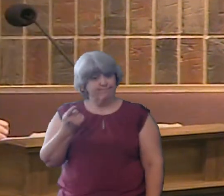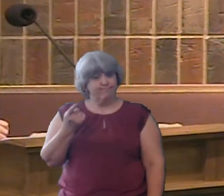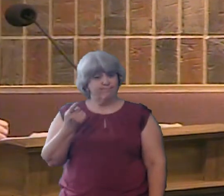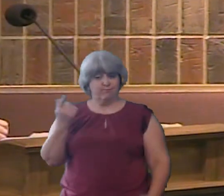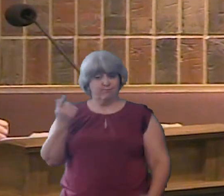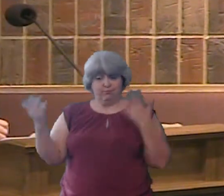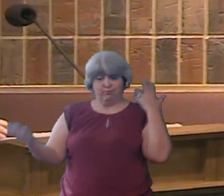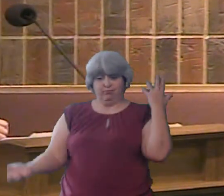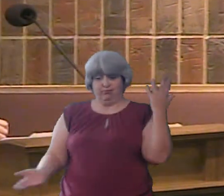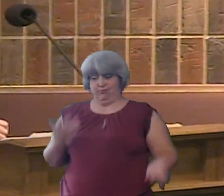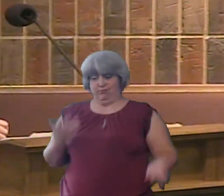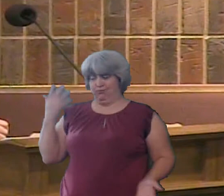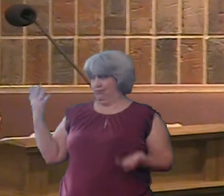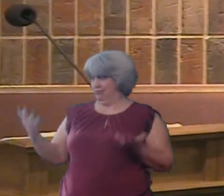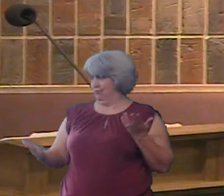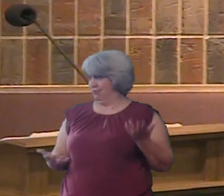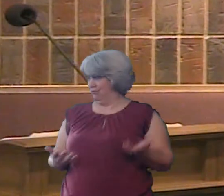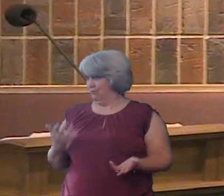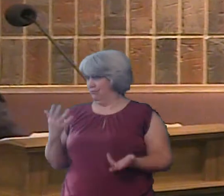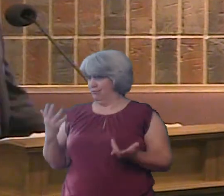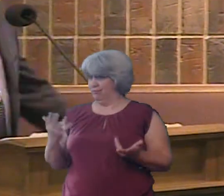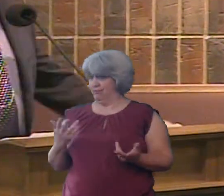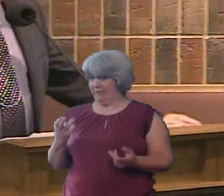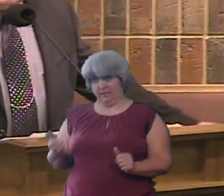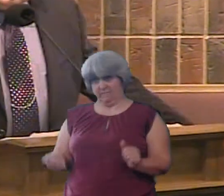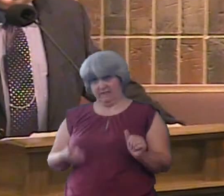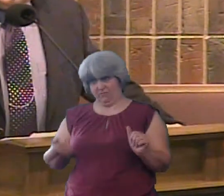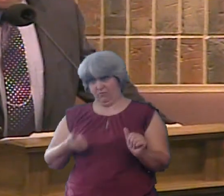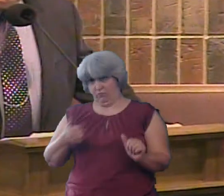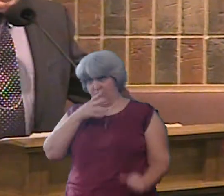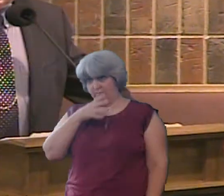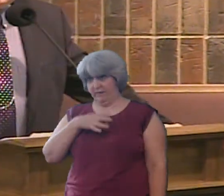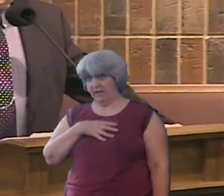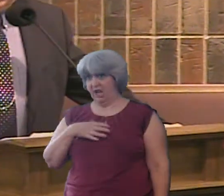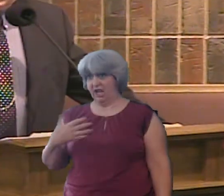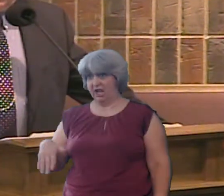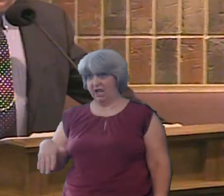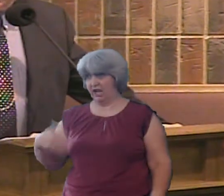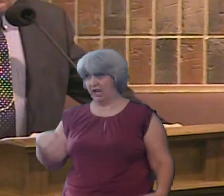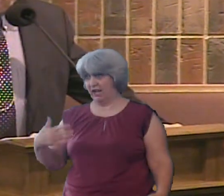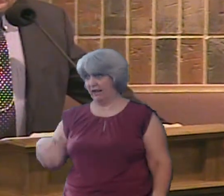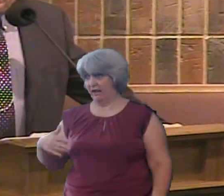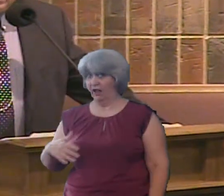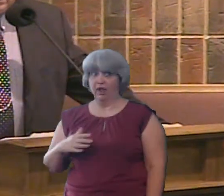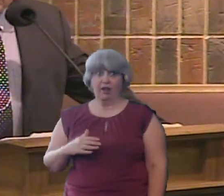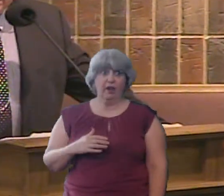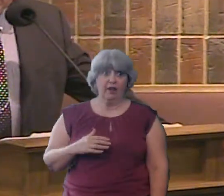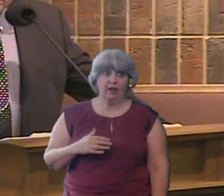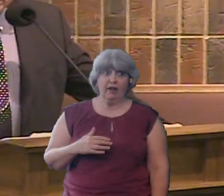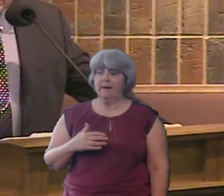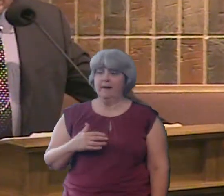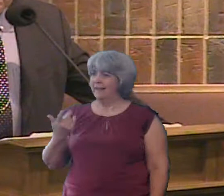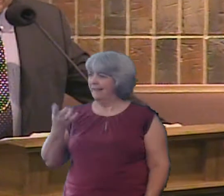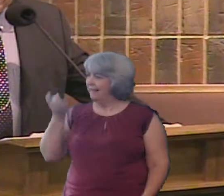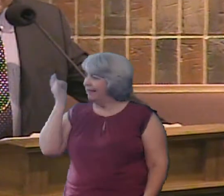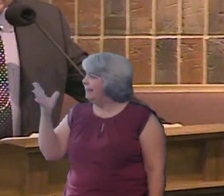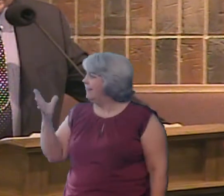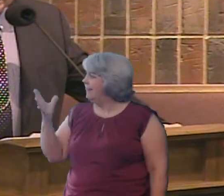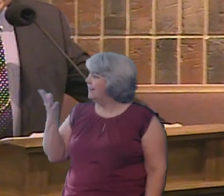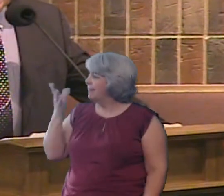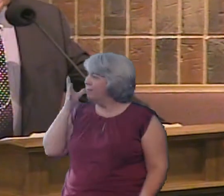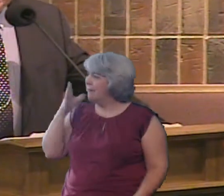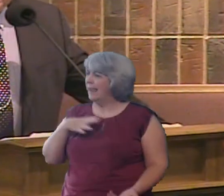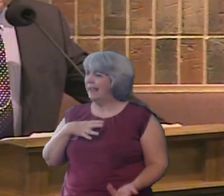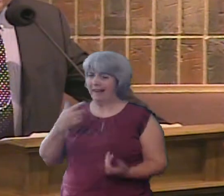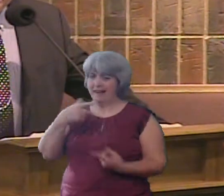I don't know what we would describe him today, a skirt chaser? He had some tragic situations in his life. He was an enemy of the